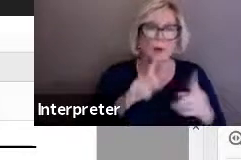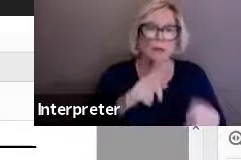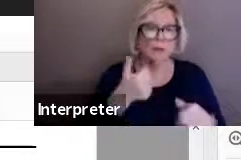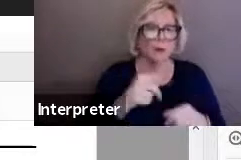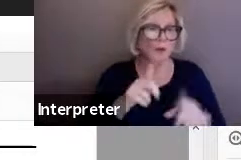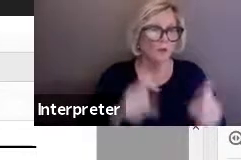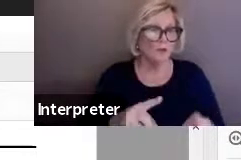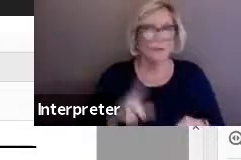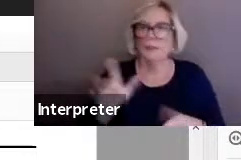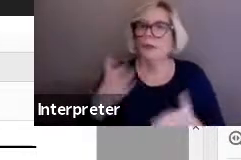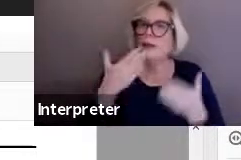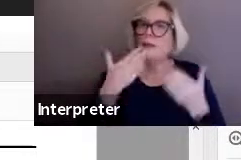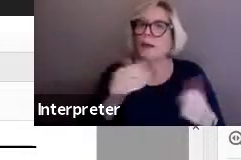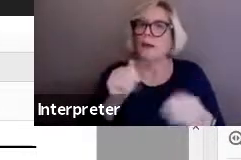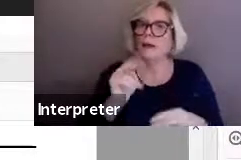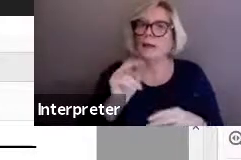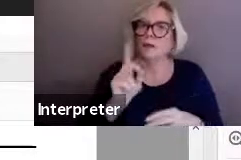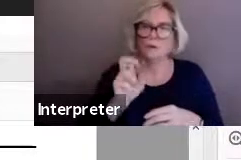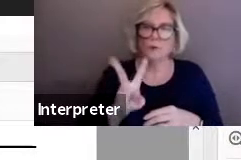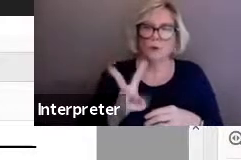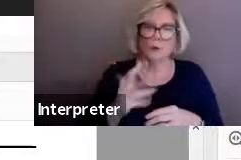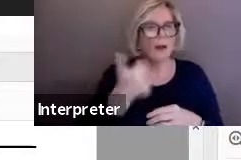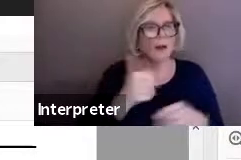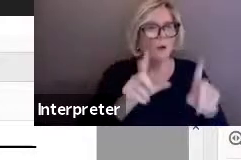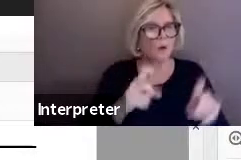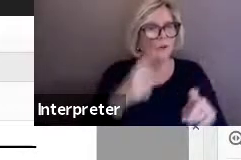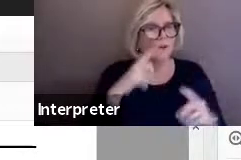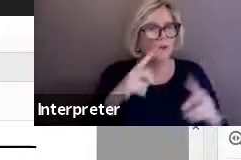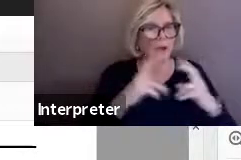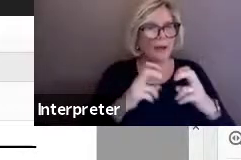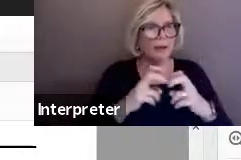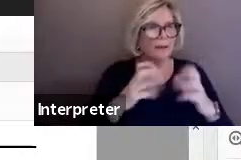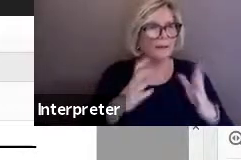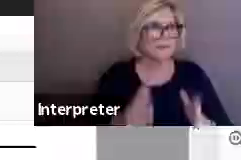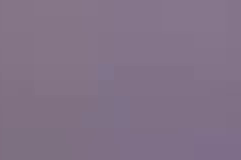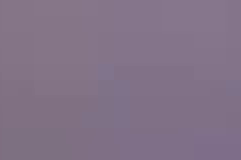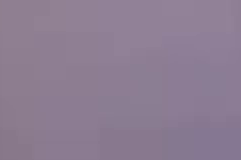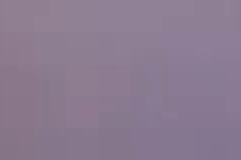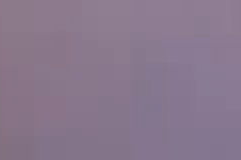Thank you, Andrew. Any questions for the analyst?